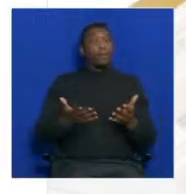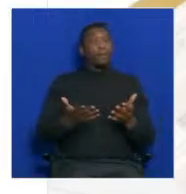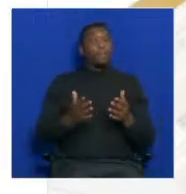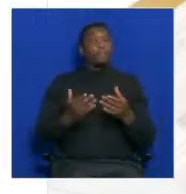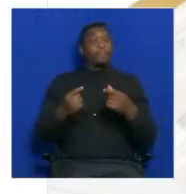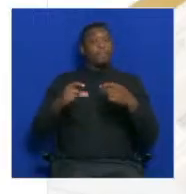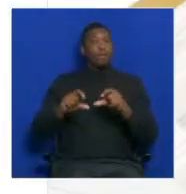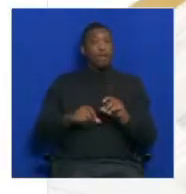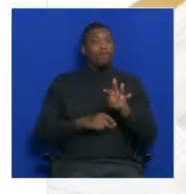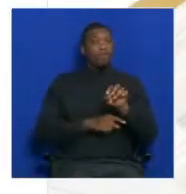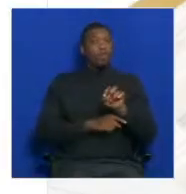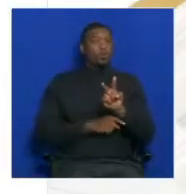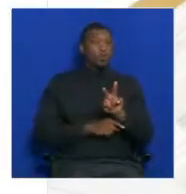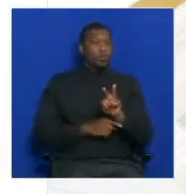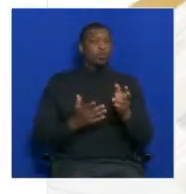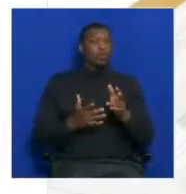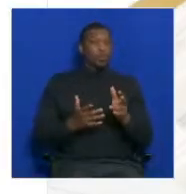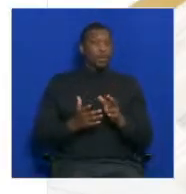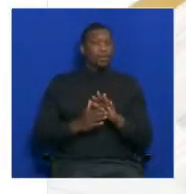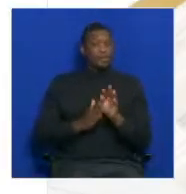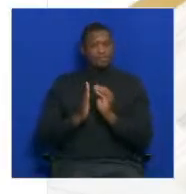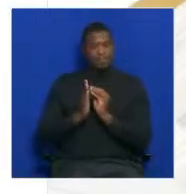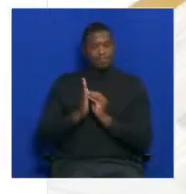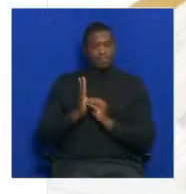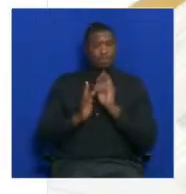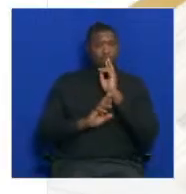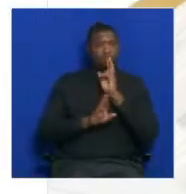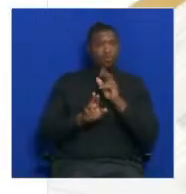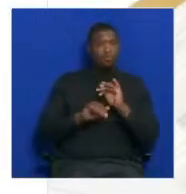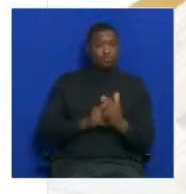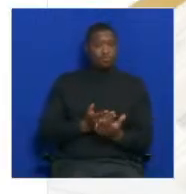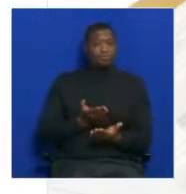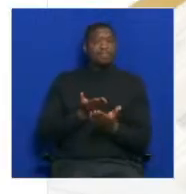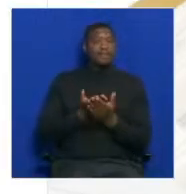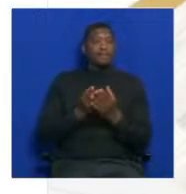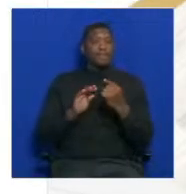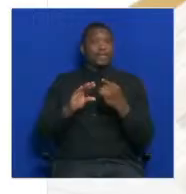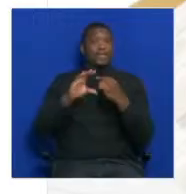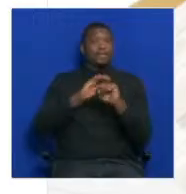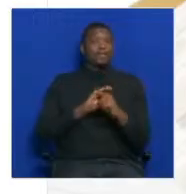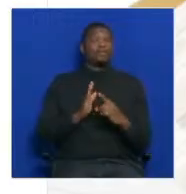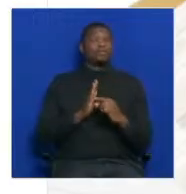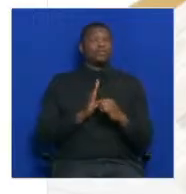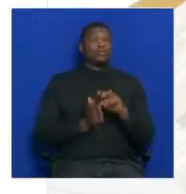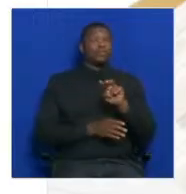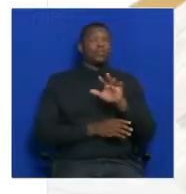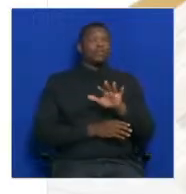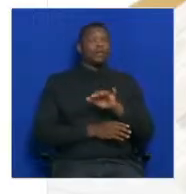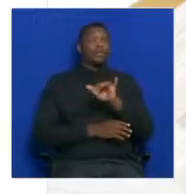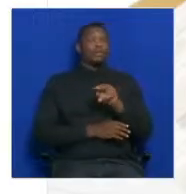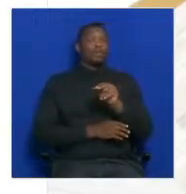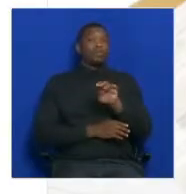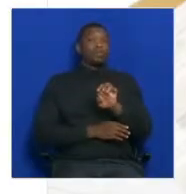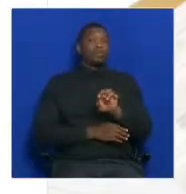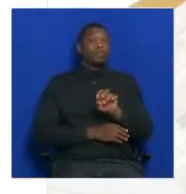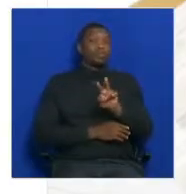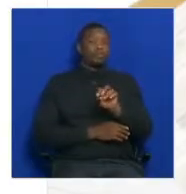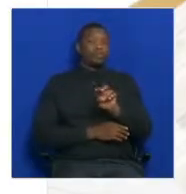report. Attached is the email dated 25 June 2025 to SMS